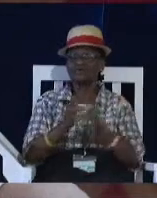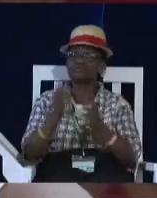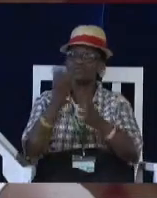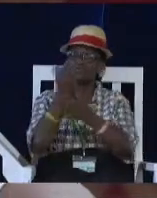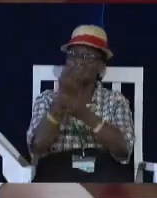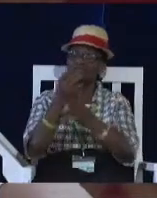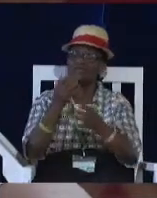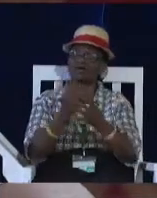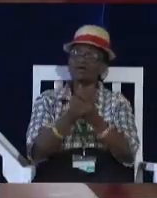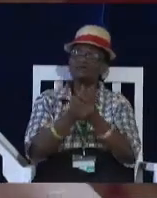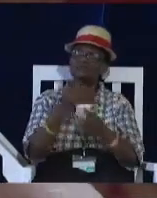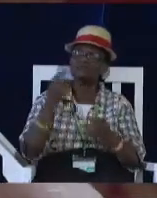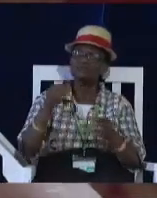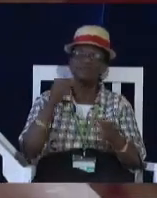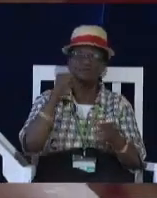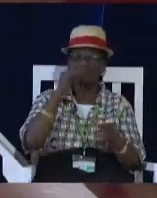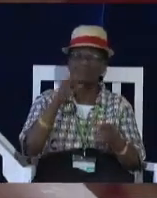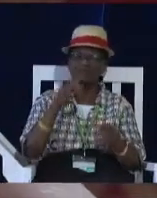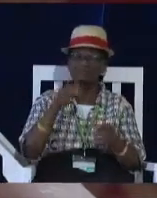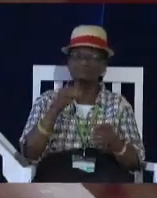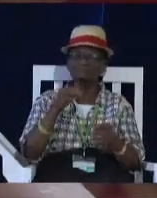healing is children's bread.